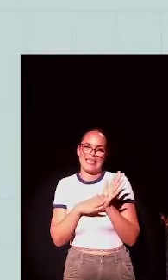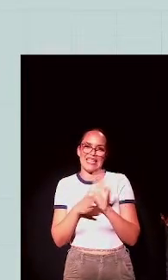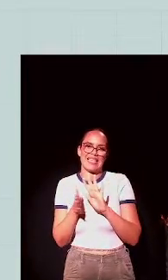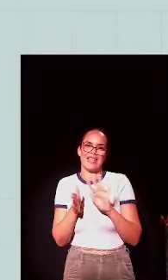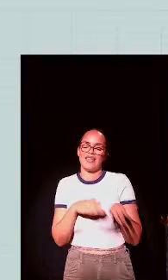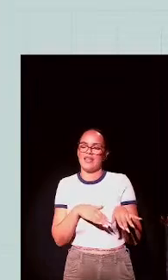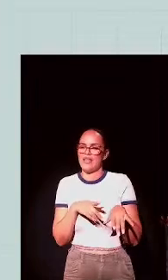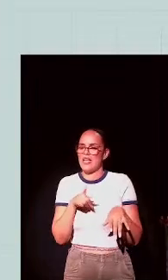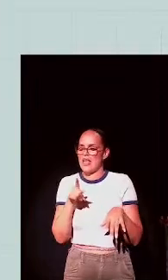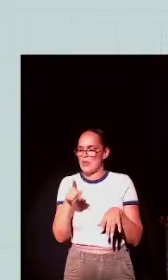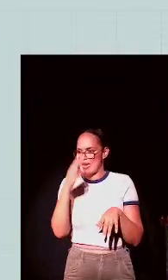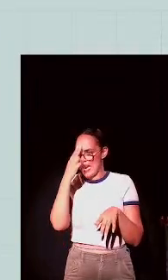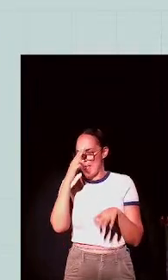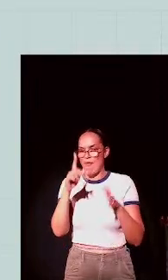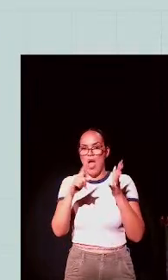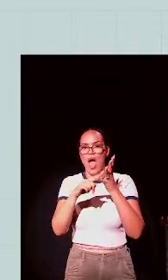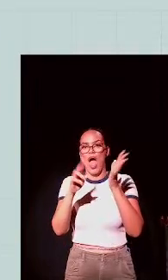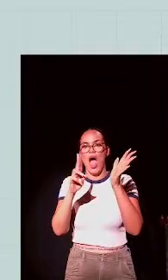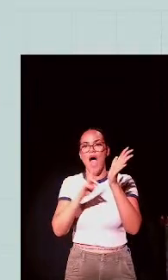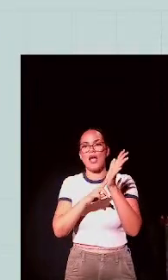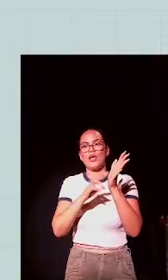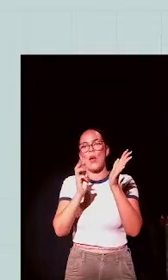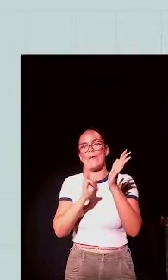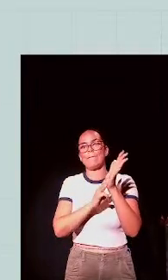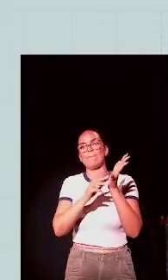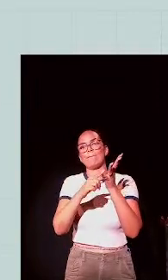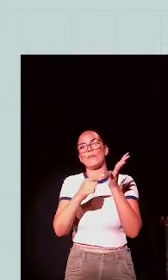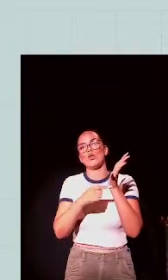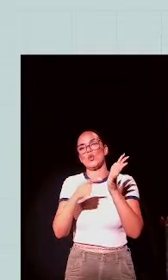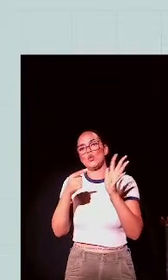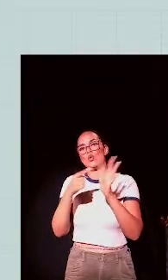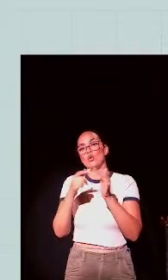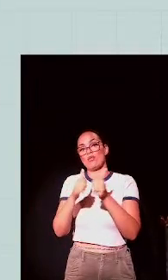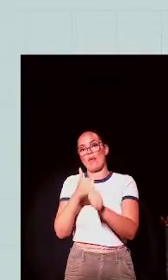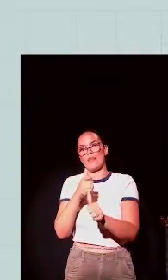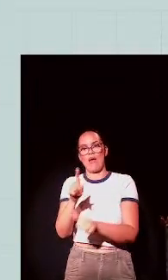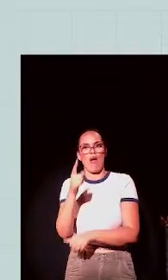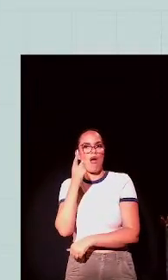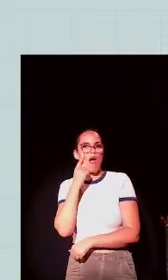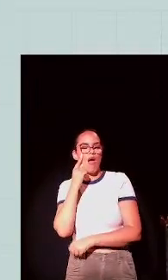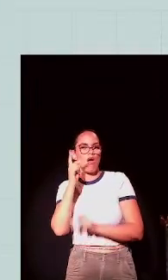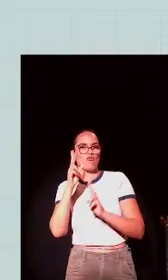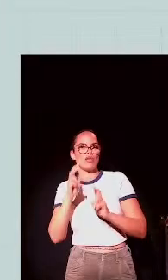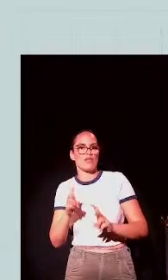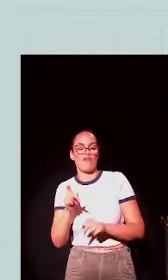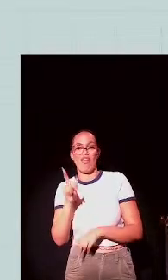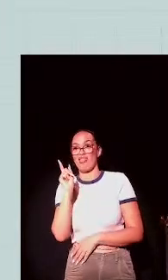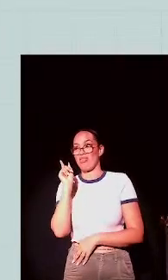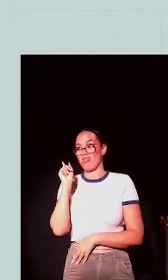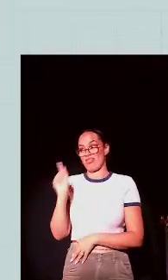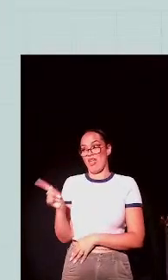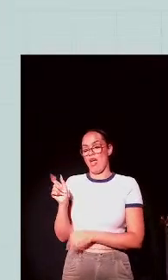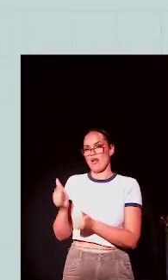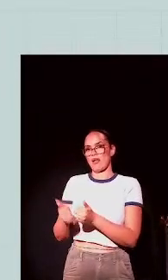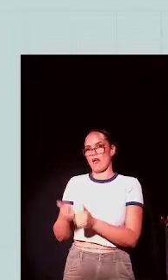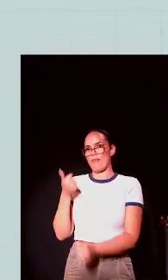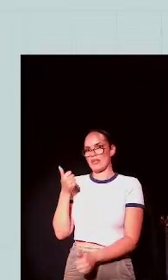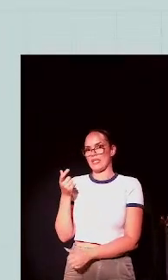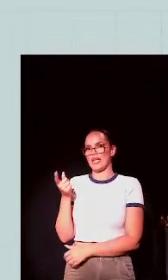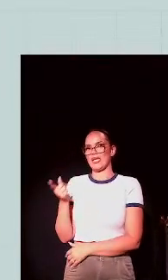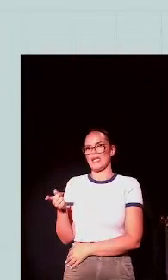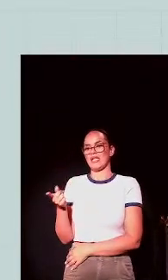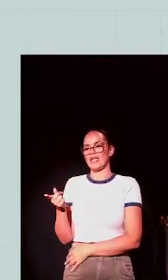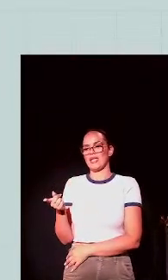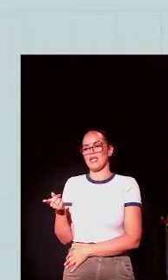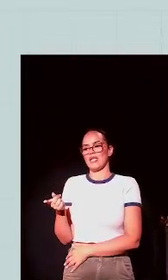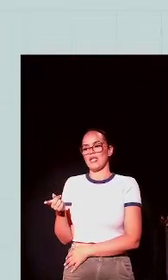called Unmute, a company called Unmute. Look them up as well, because they want to